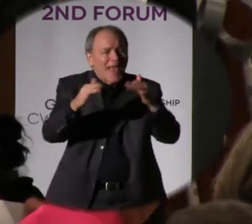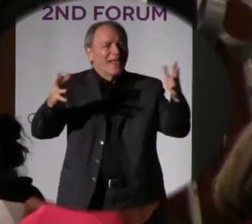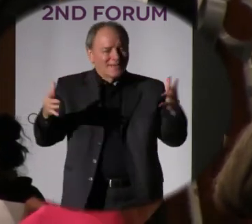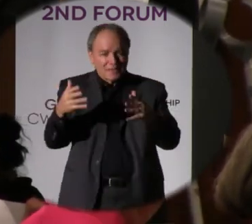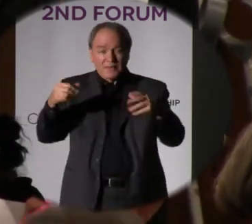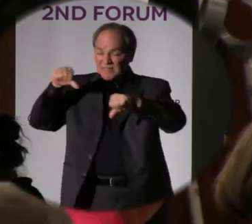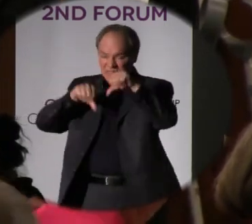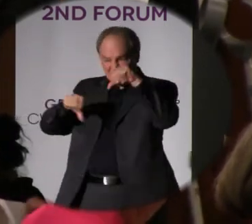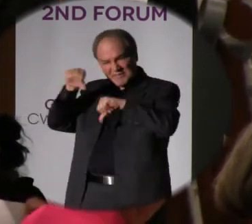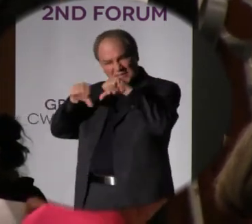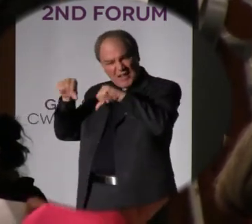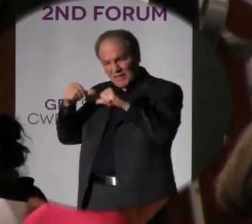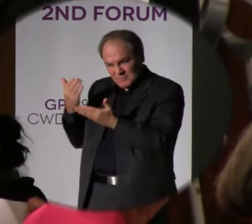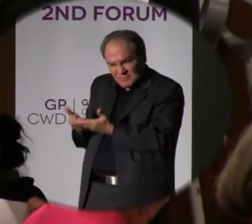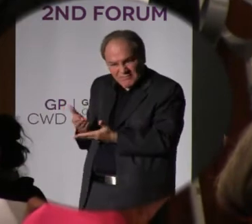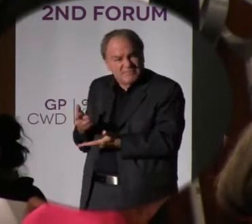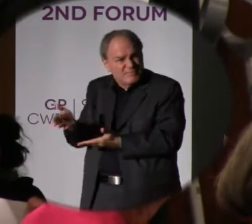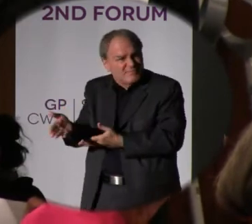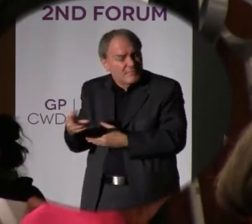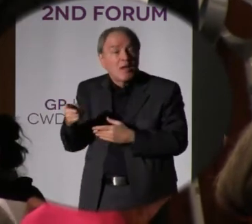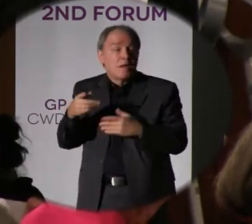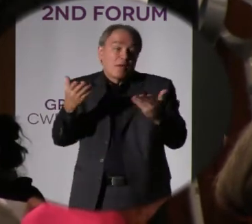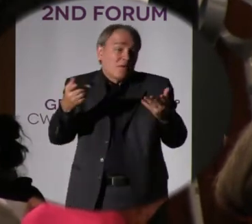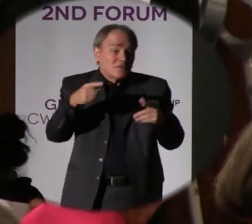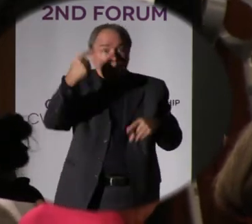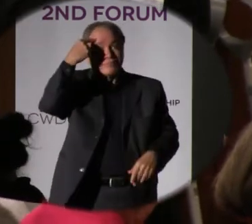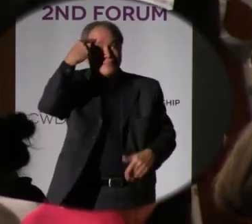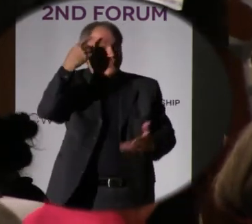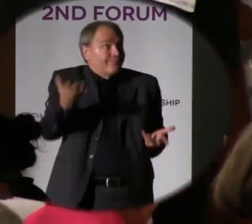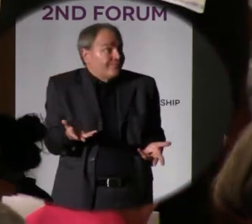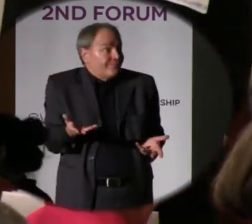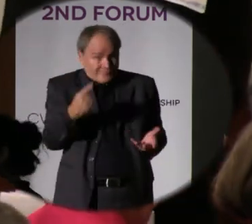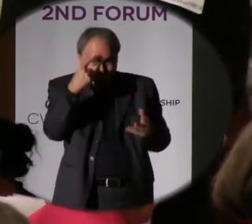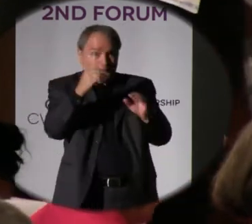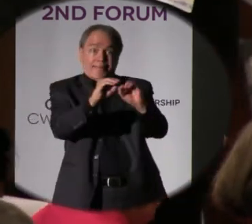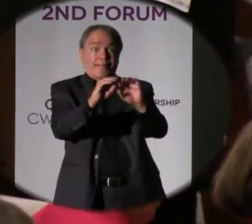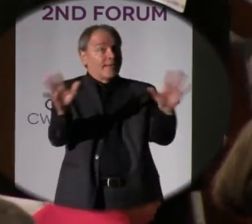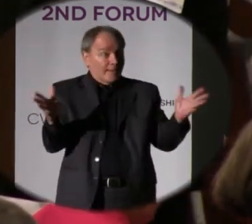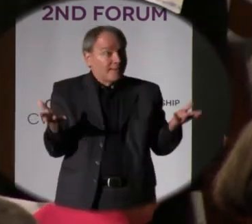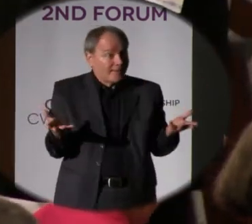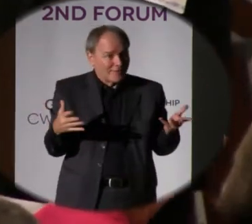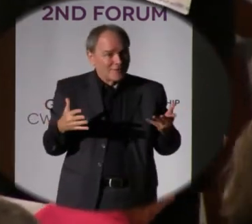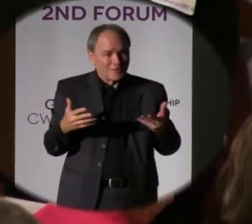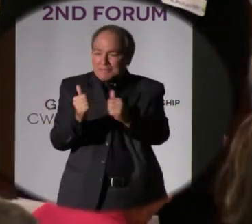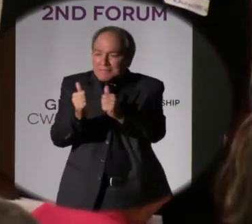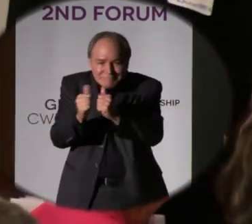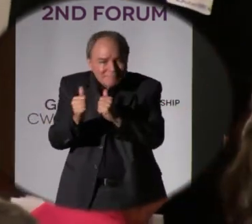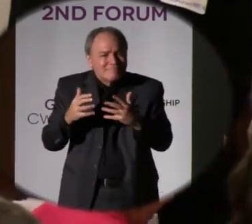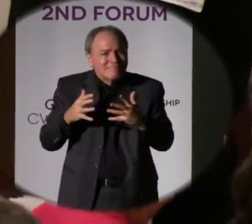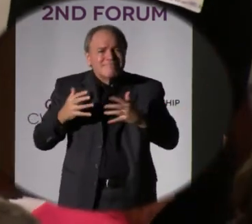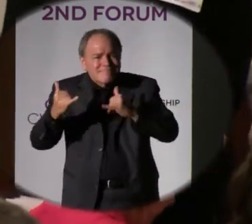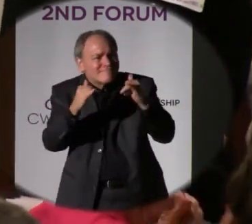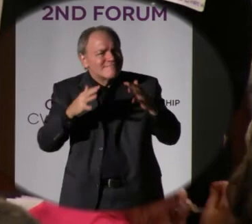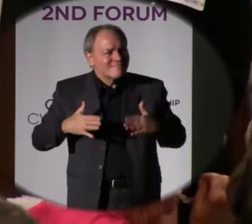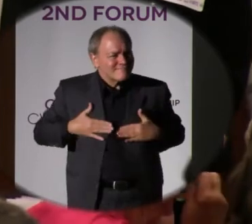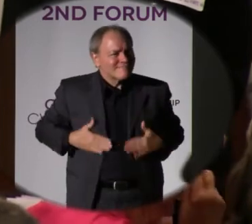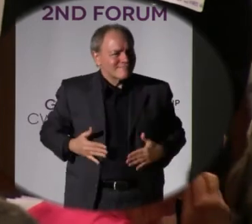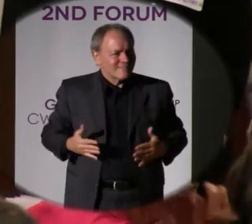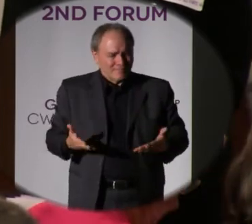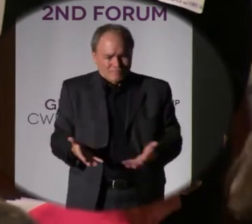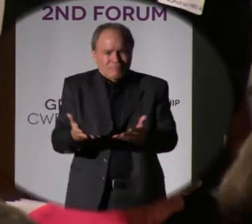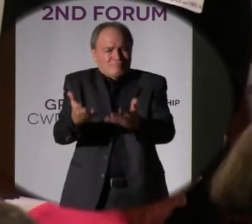health, global health, common sense says that. And we think we can make that contribution to the valuable and important work that you're doing.